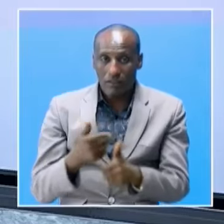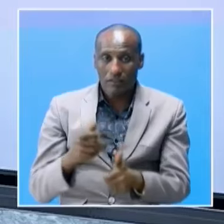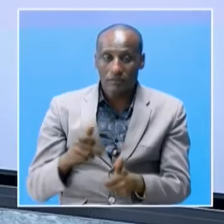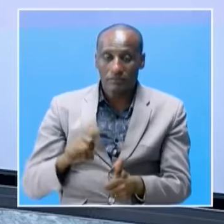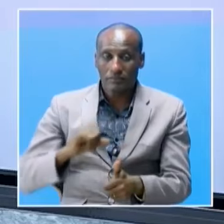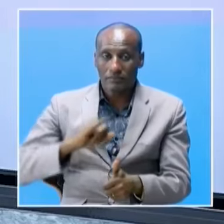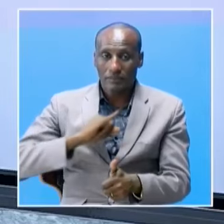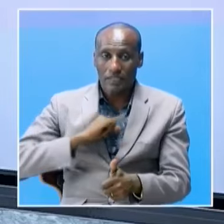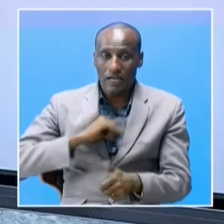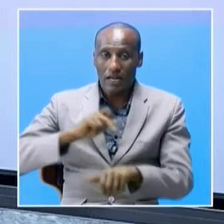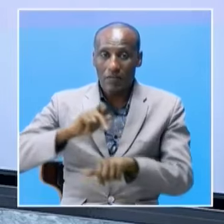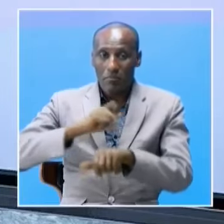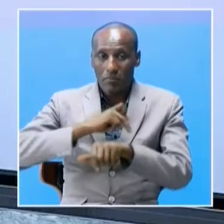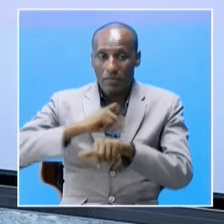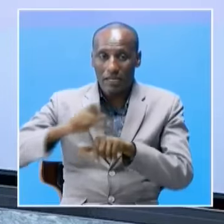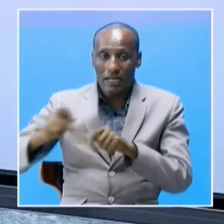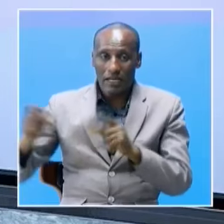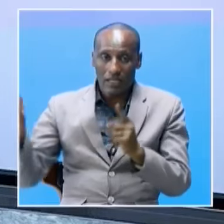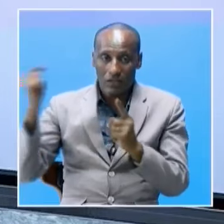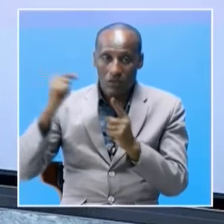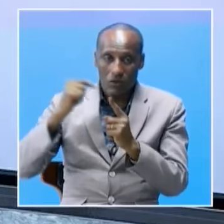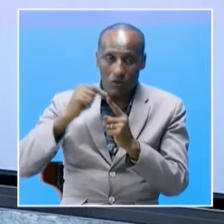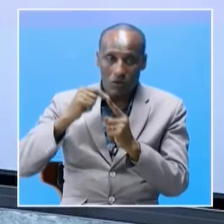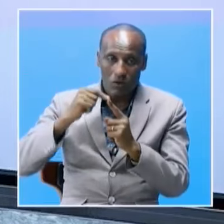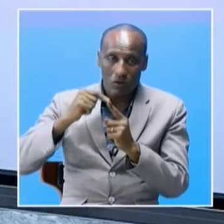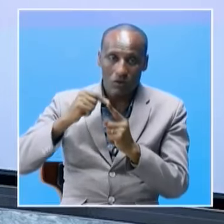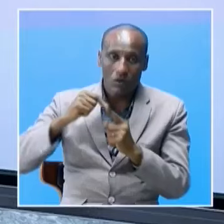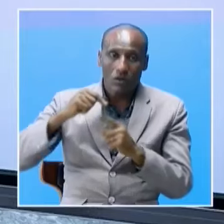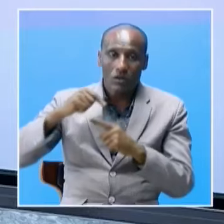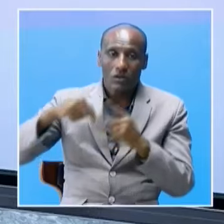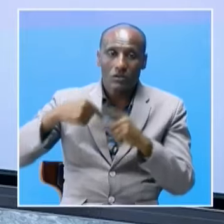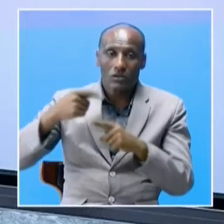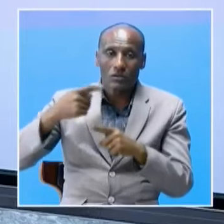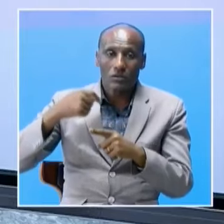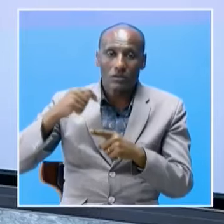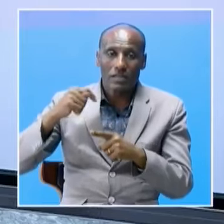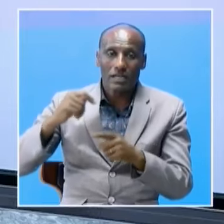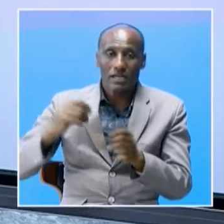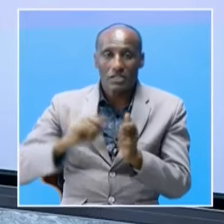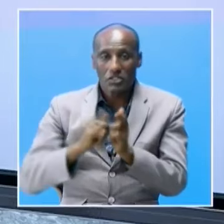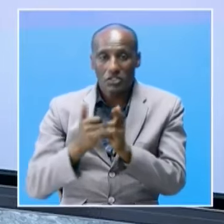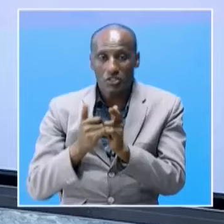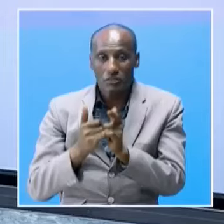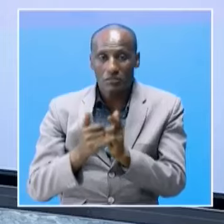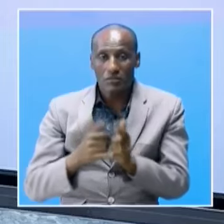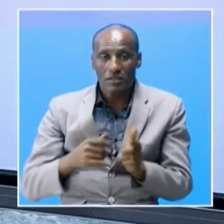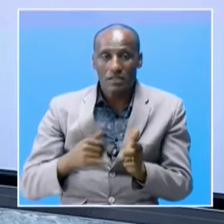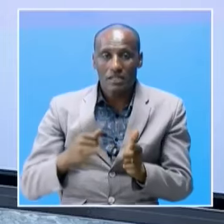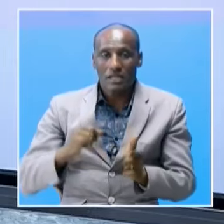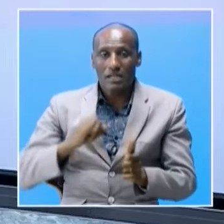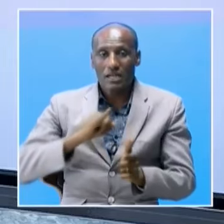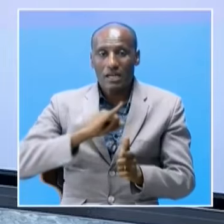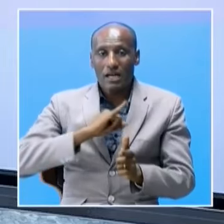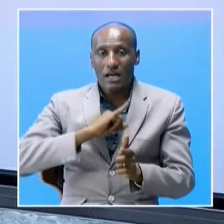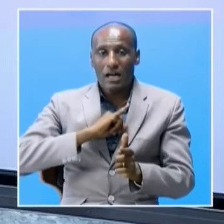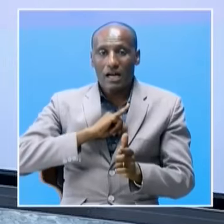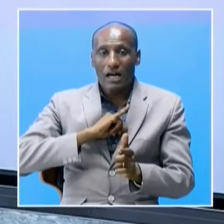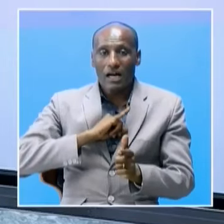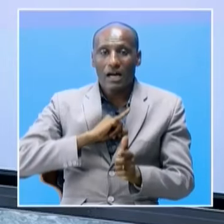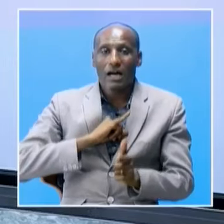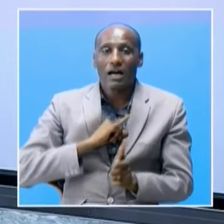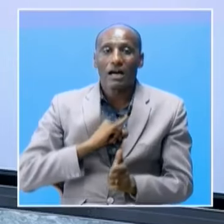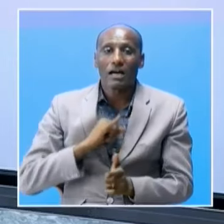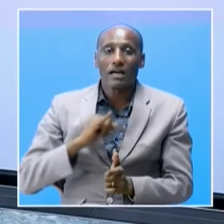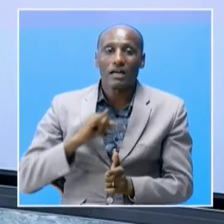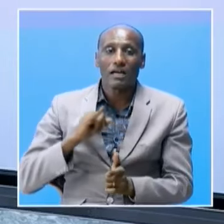go to the gym later if I finish early. How do you think is the possibility? Yes? Did you